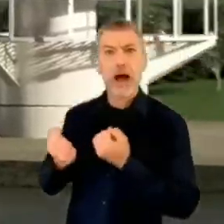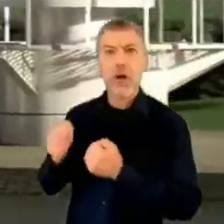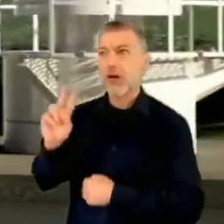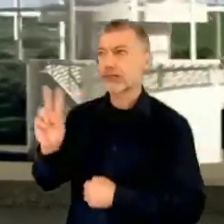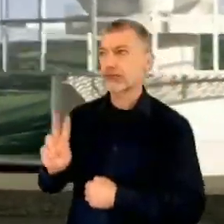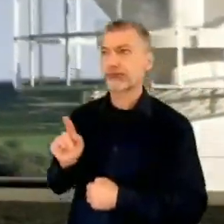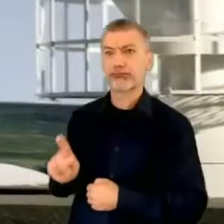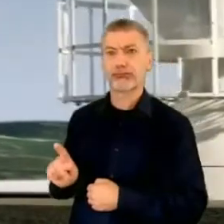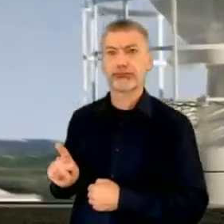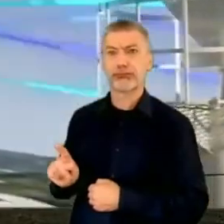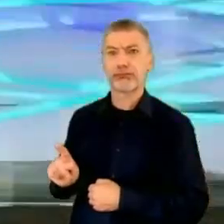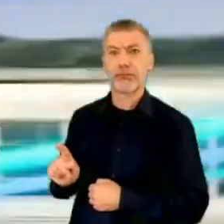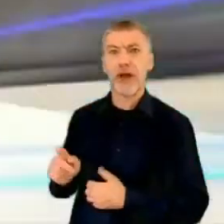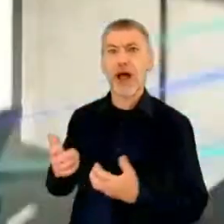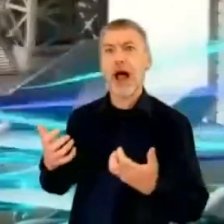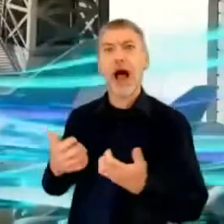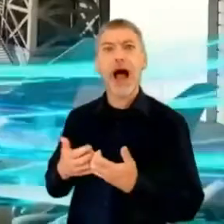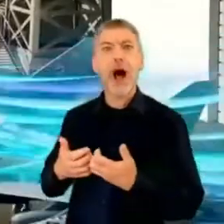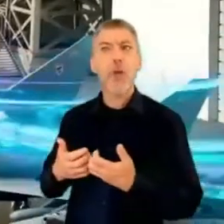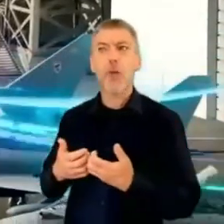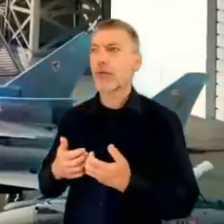how we protect ourselves,